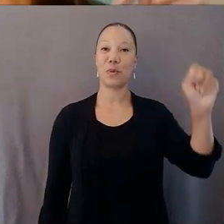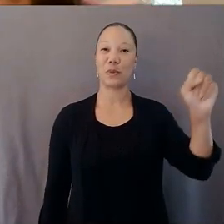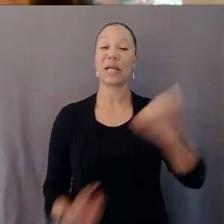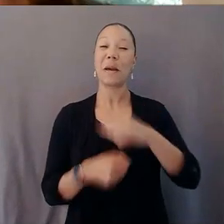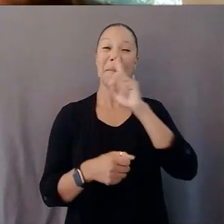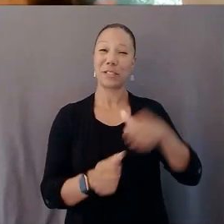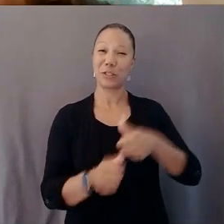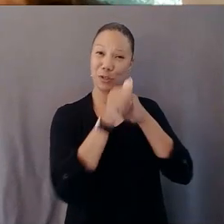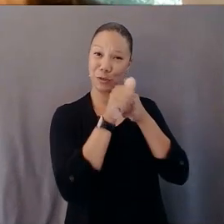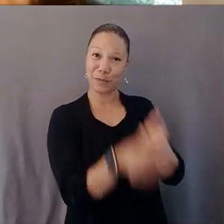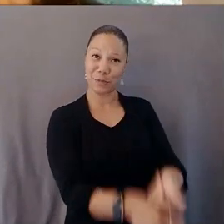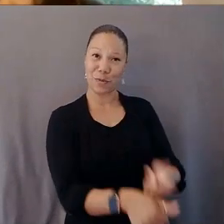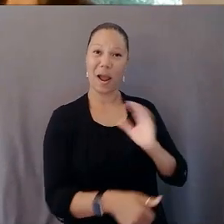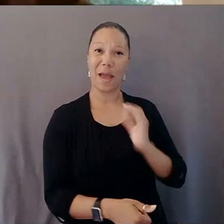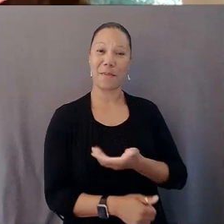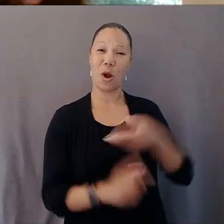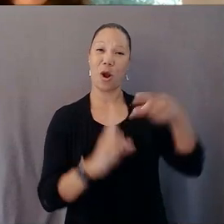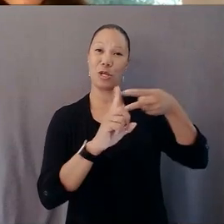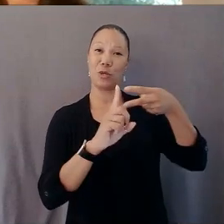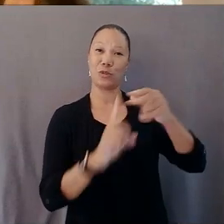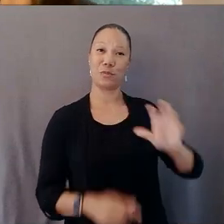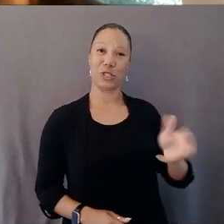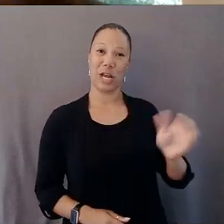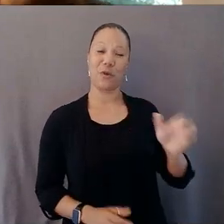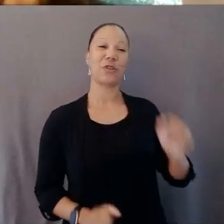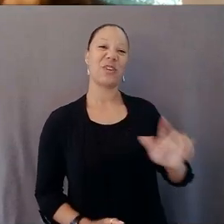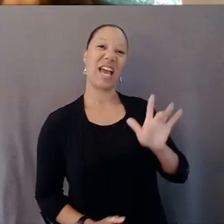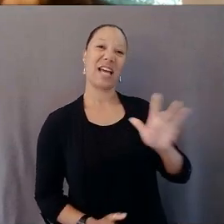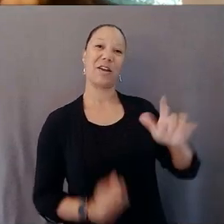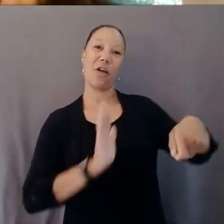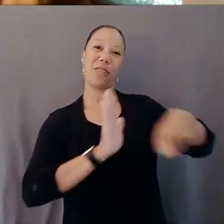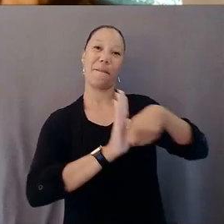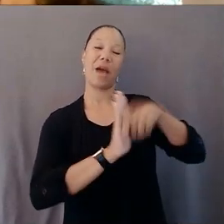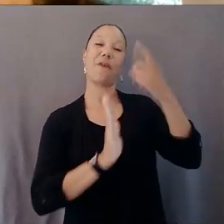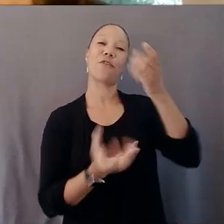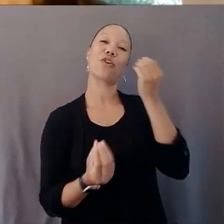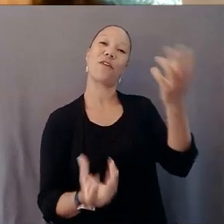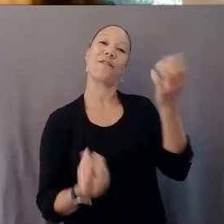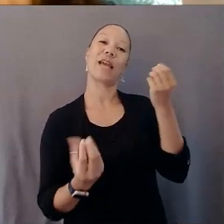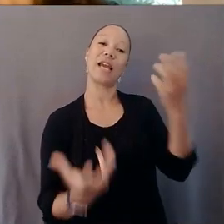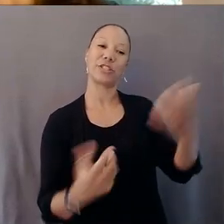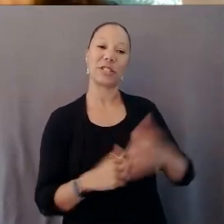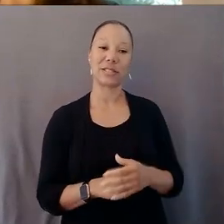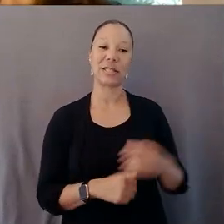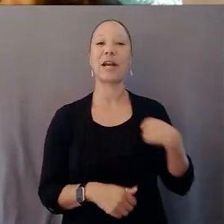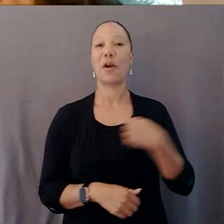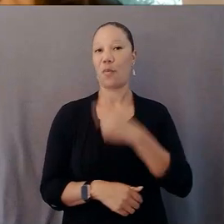subscribe to our YouTube channel, and don't forget to click on the little bell to receive notifications whenever we post